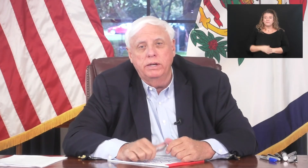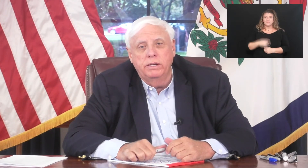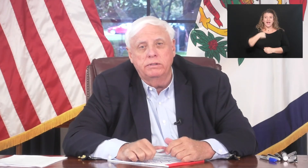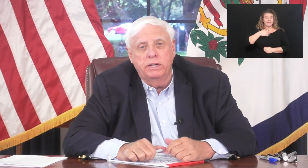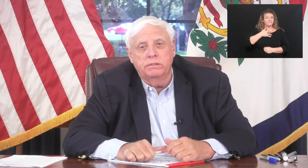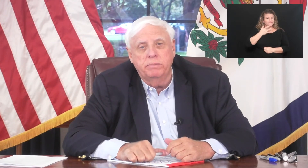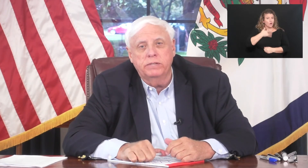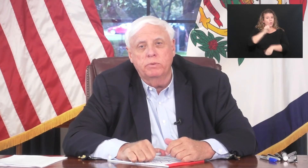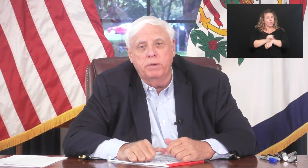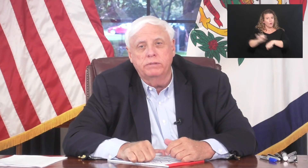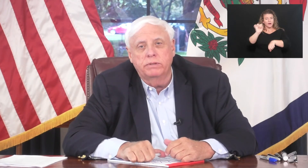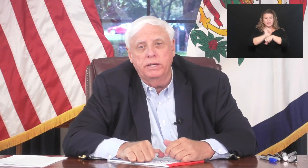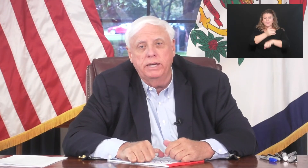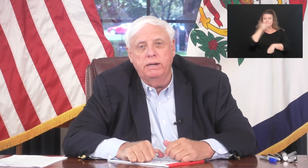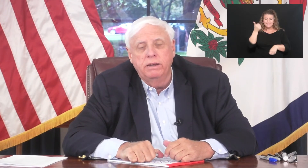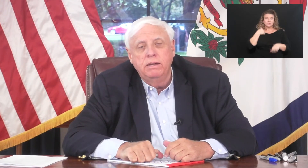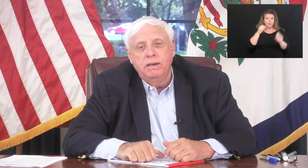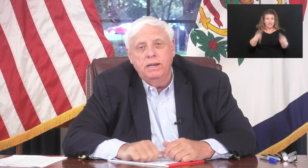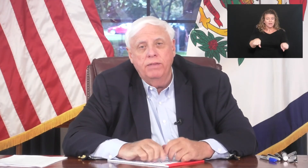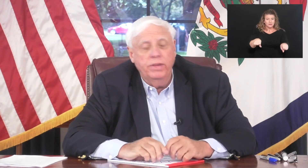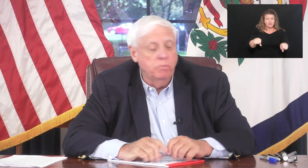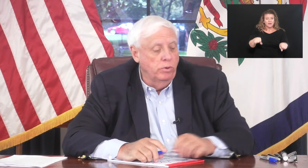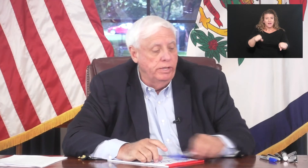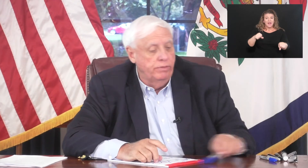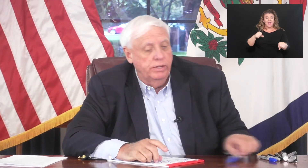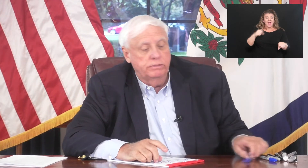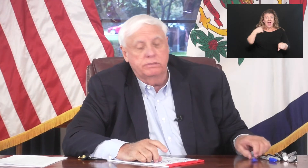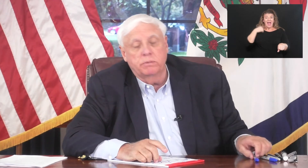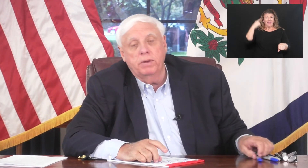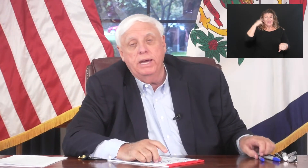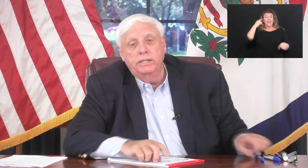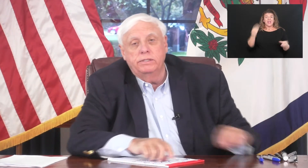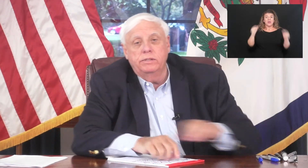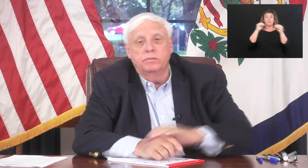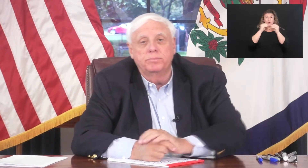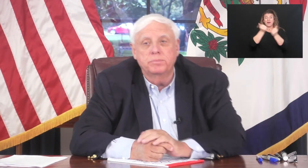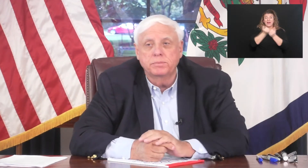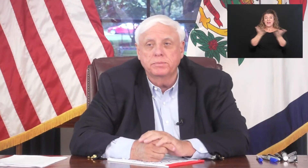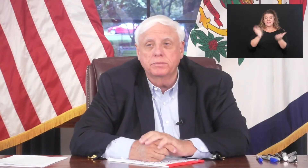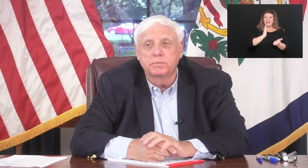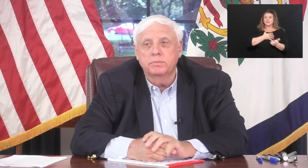working it as best we possibly can. And I think more than anything, it's a supply issue.